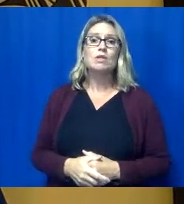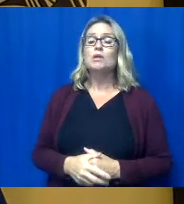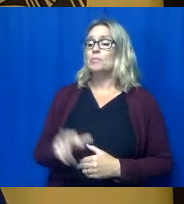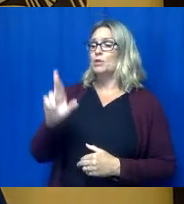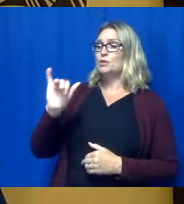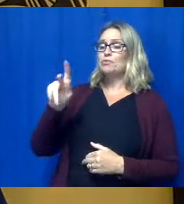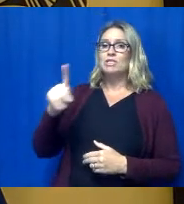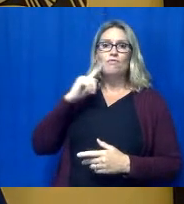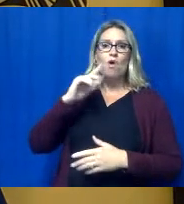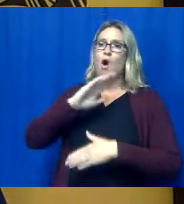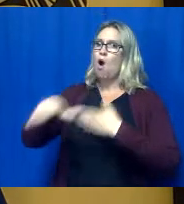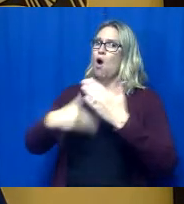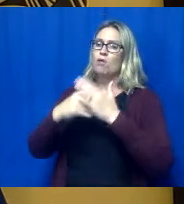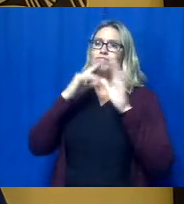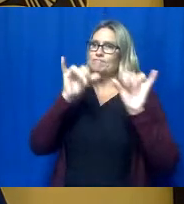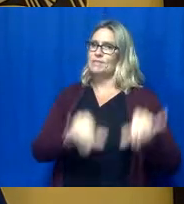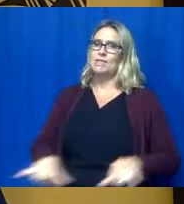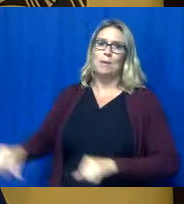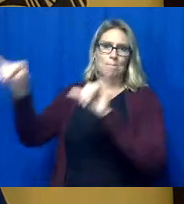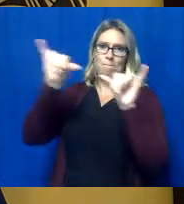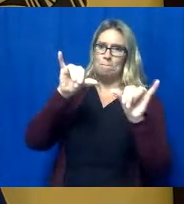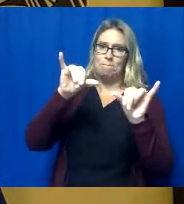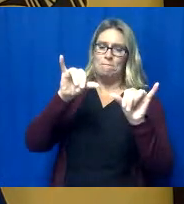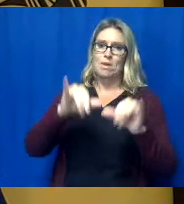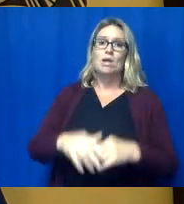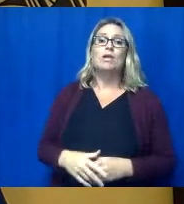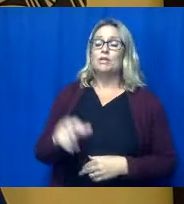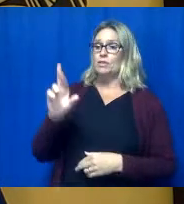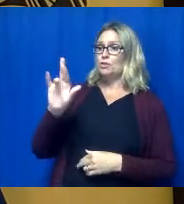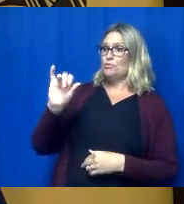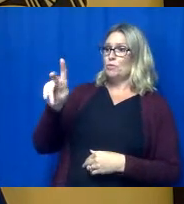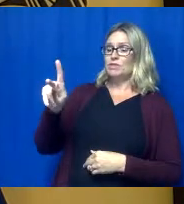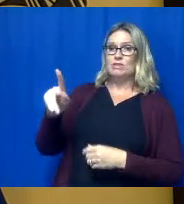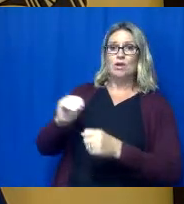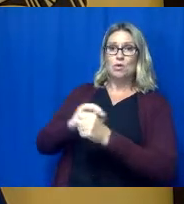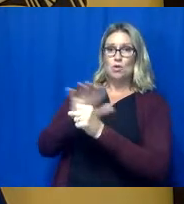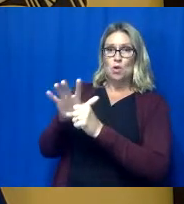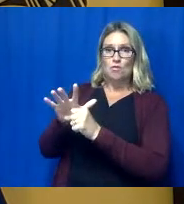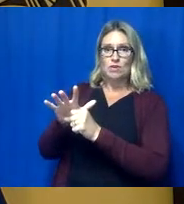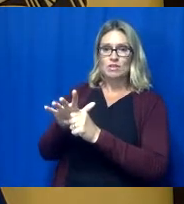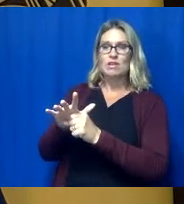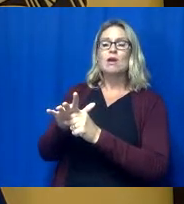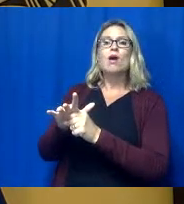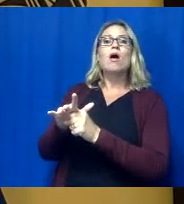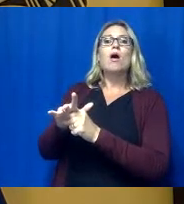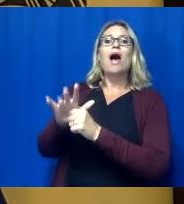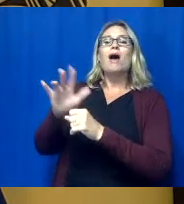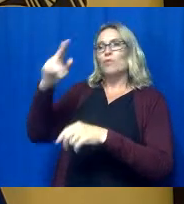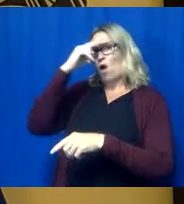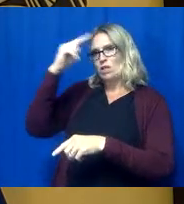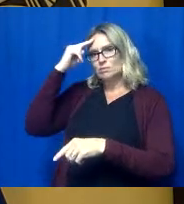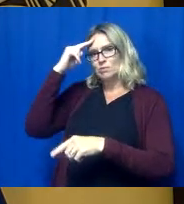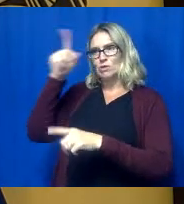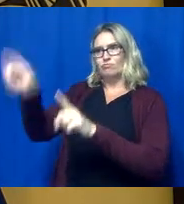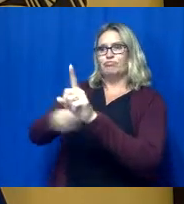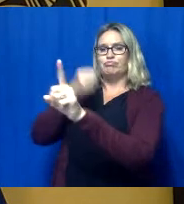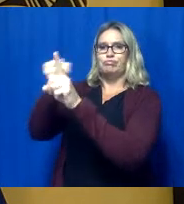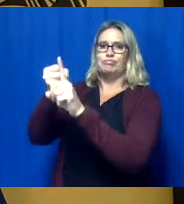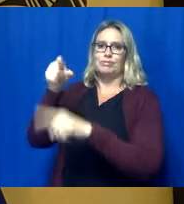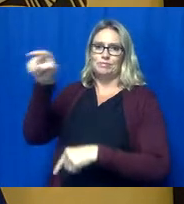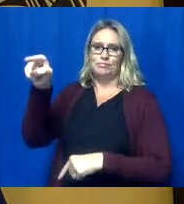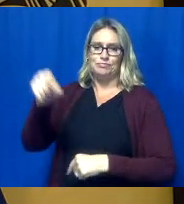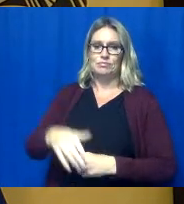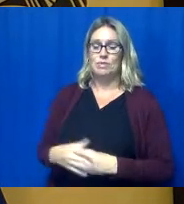all equally, and that is the risk that COVID-19 presents to our healthcare system. For the past week, we